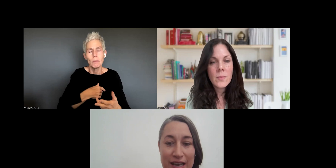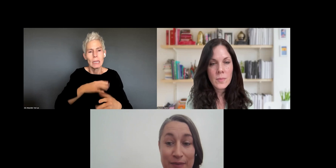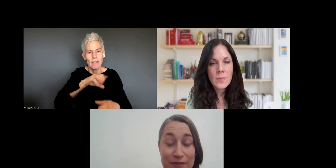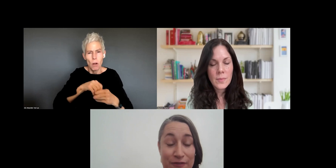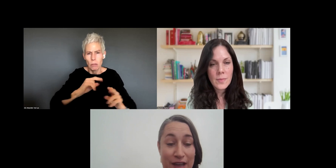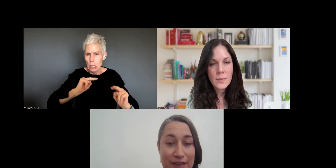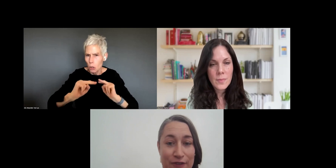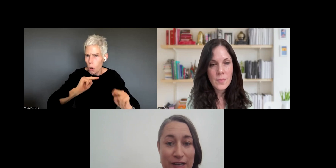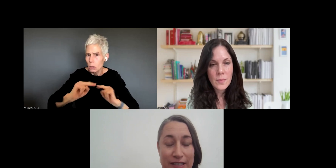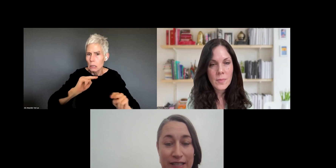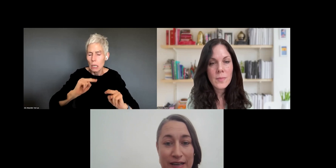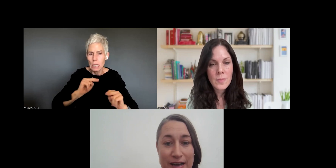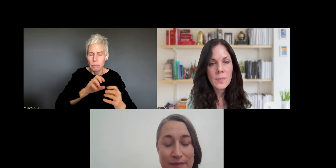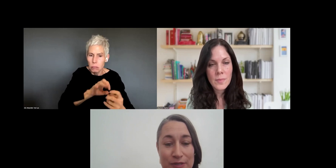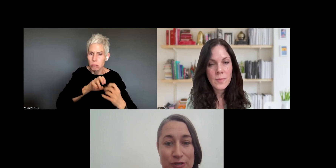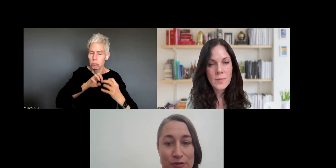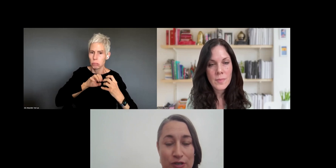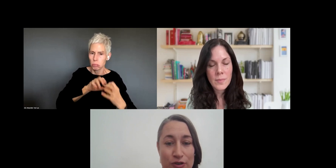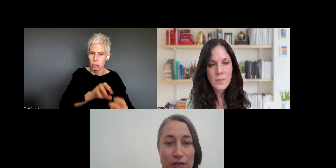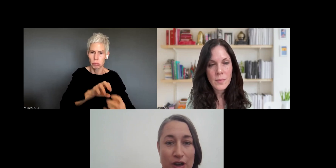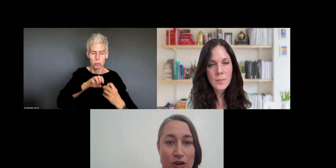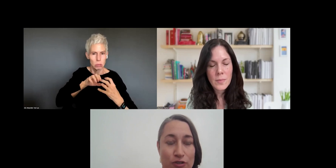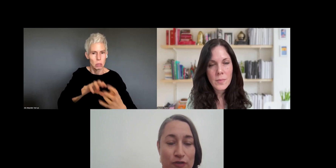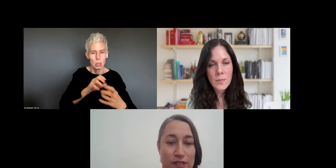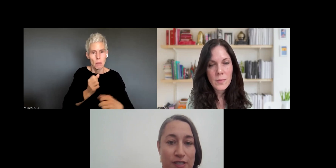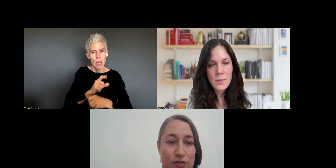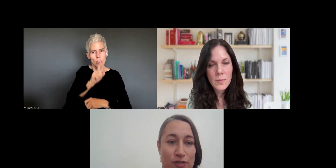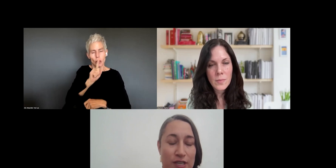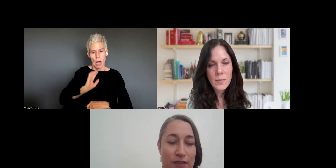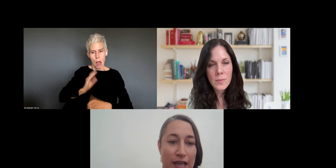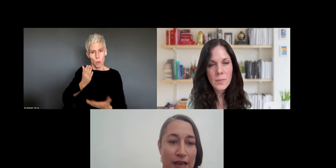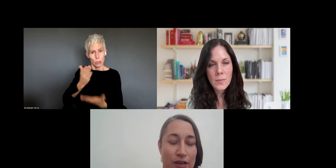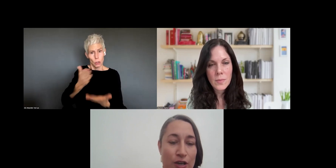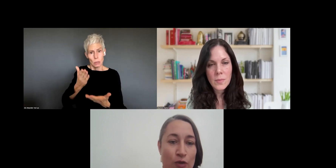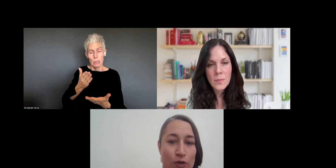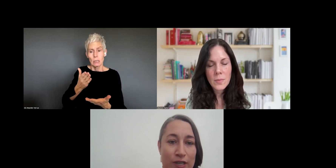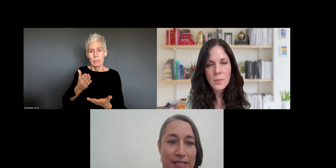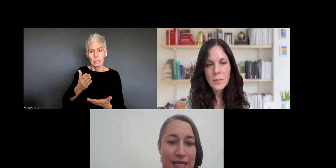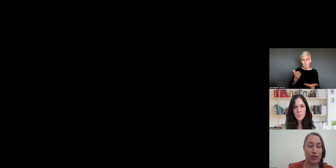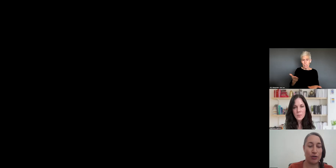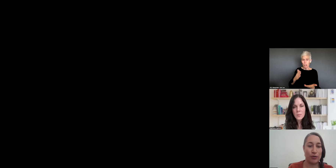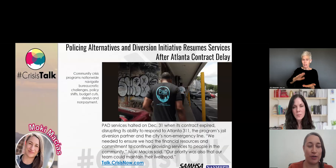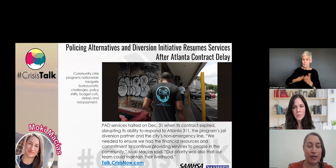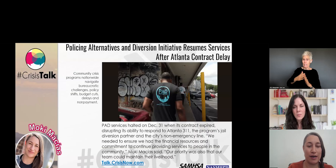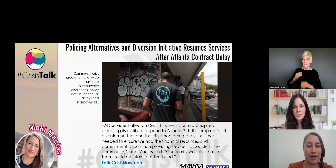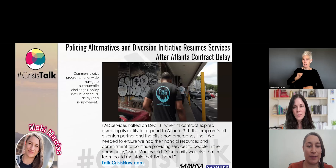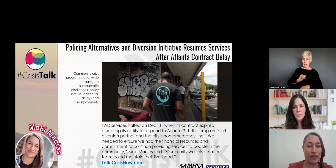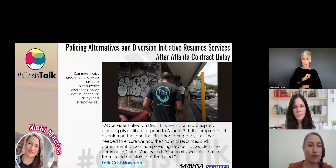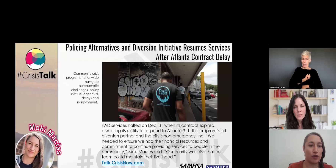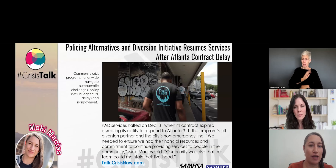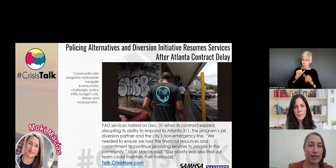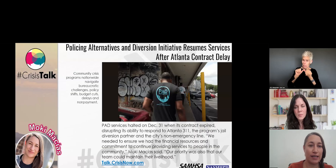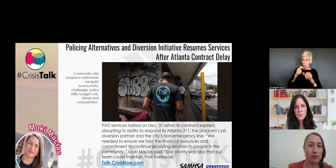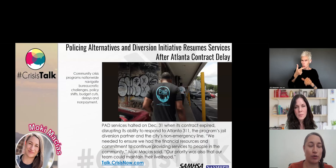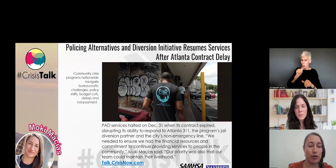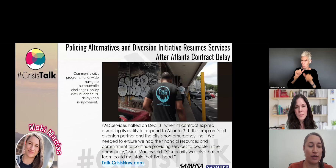negotiation and a bit of a fight, frankly, to ensure that our services to the city of Atlanta would continue. And just